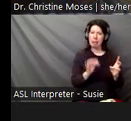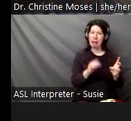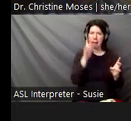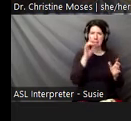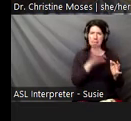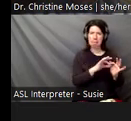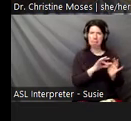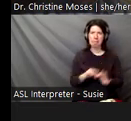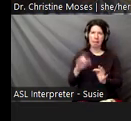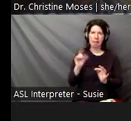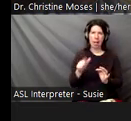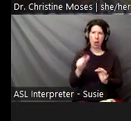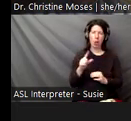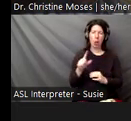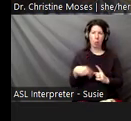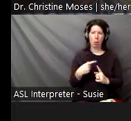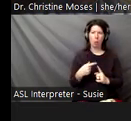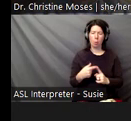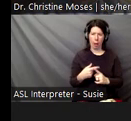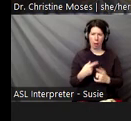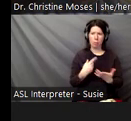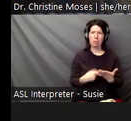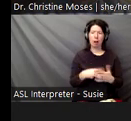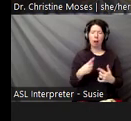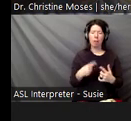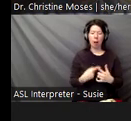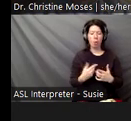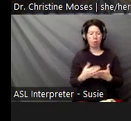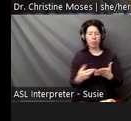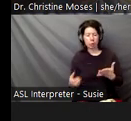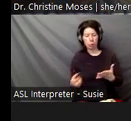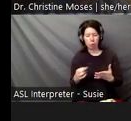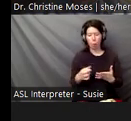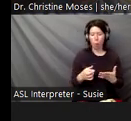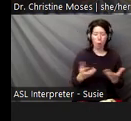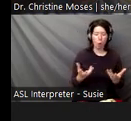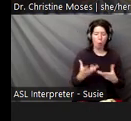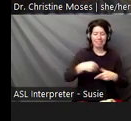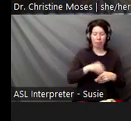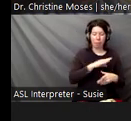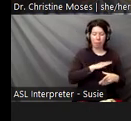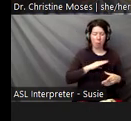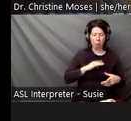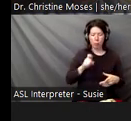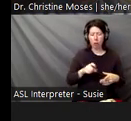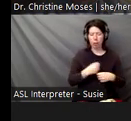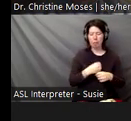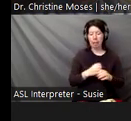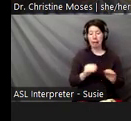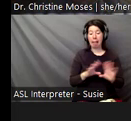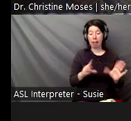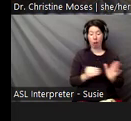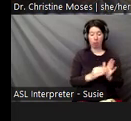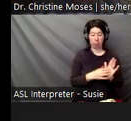we're talking about sort of the composition and resources of the board, we might want to make it clear that they have some sort of